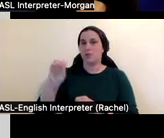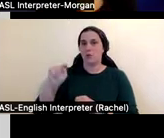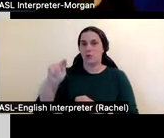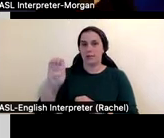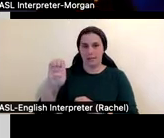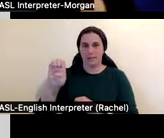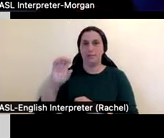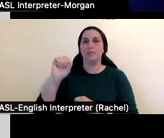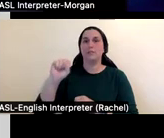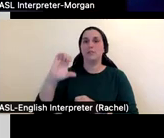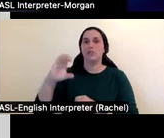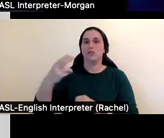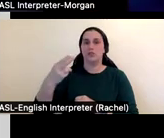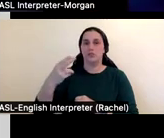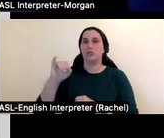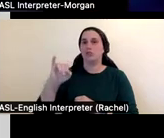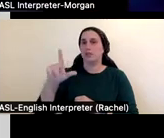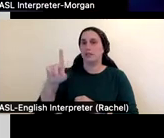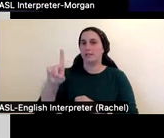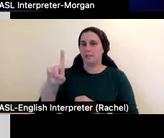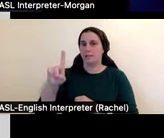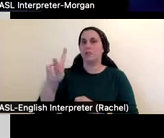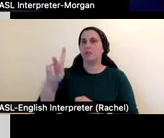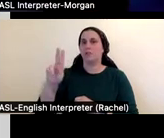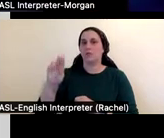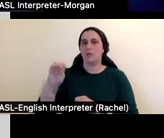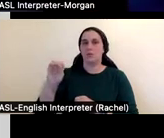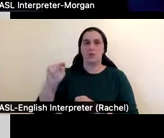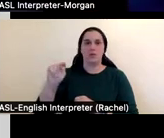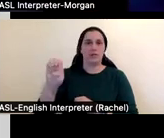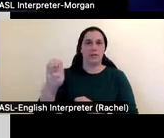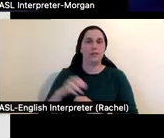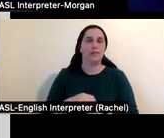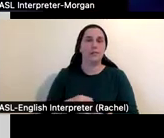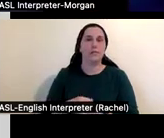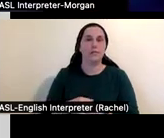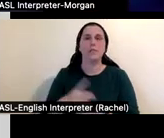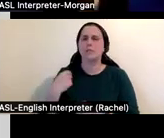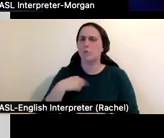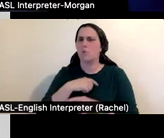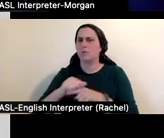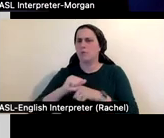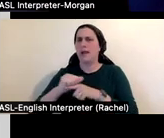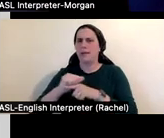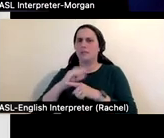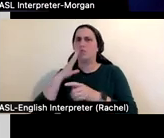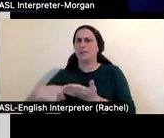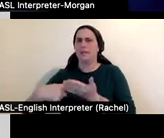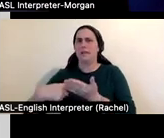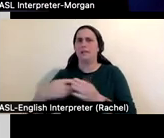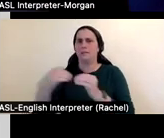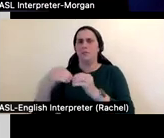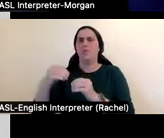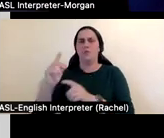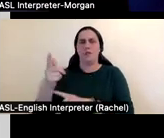Schildkröte. Schildkröte. And what we're practicing here too, we talk about it a little later, the syllabication, like we're doing this